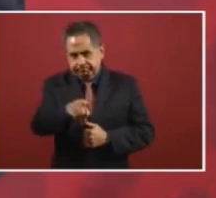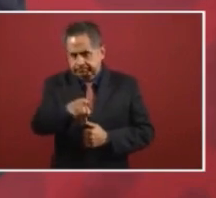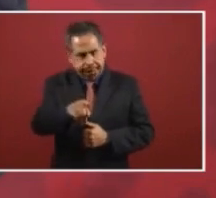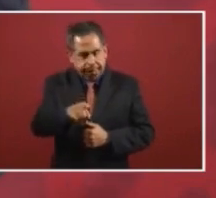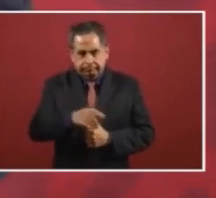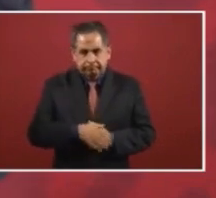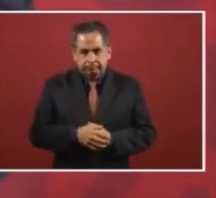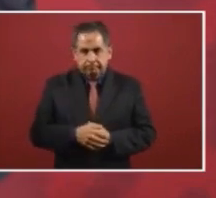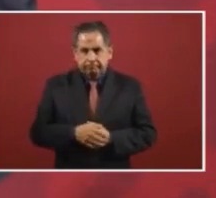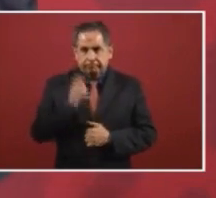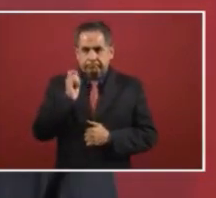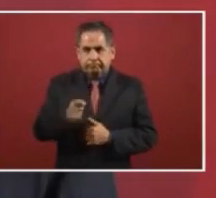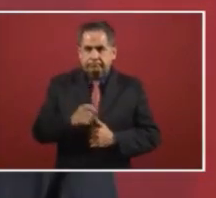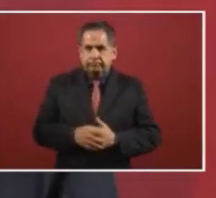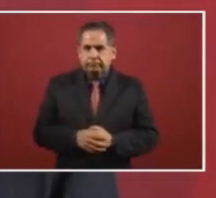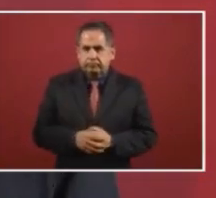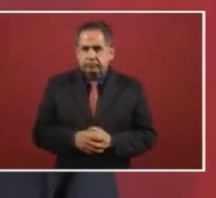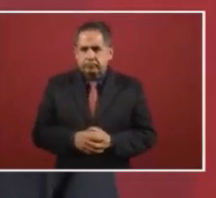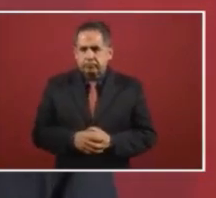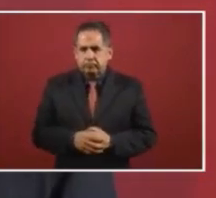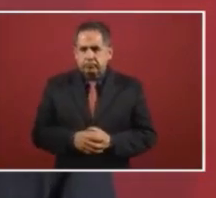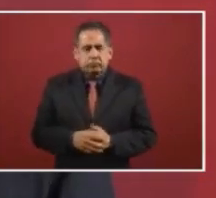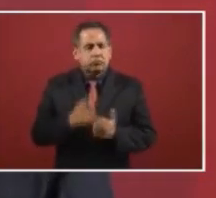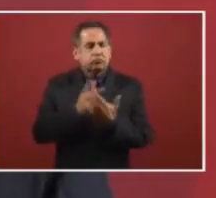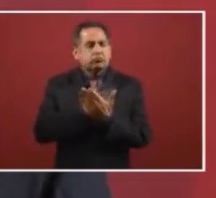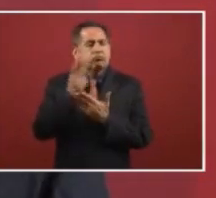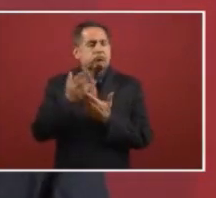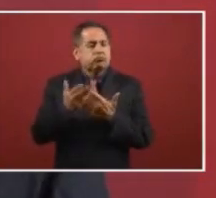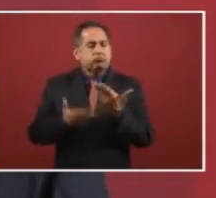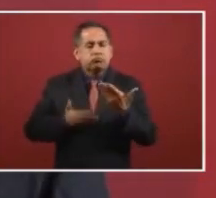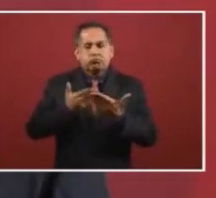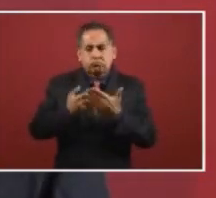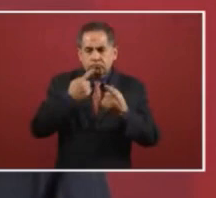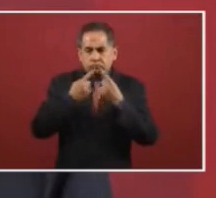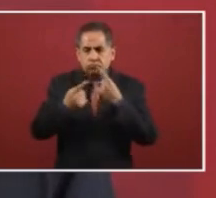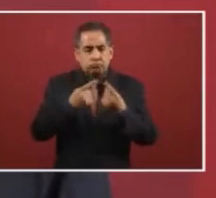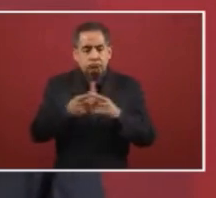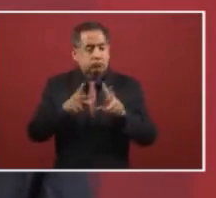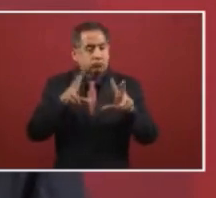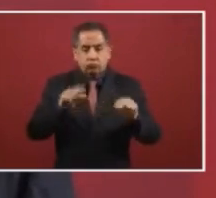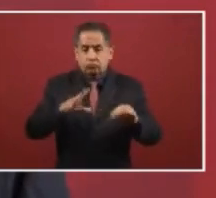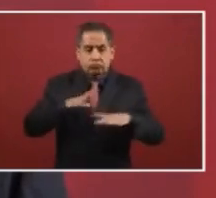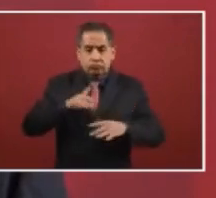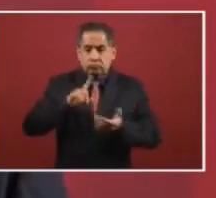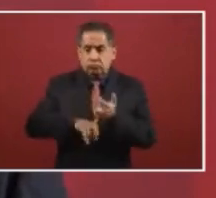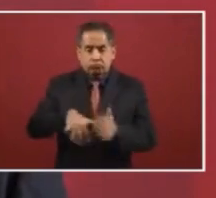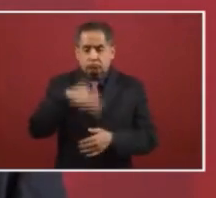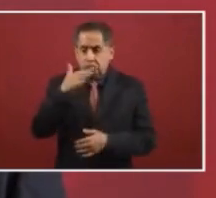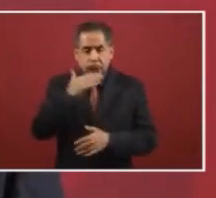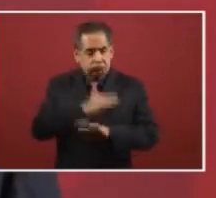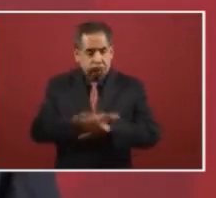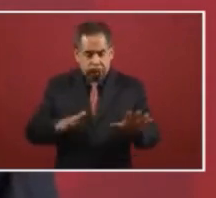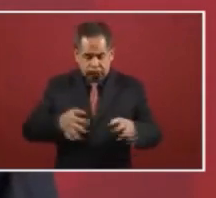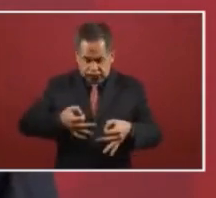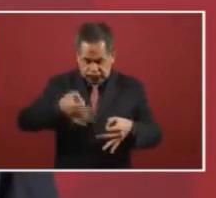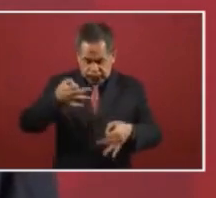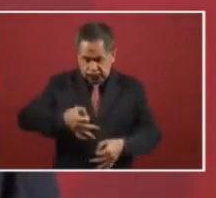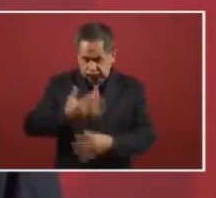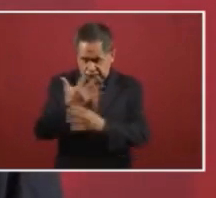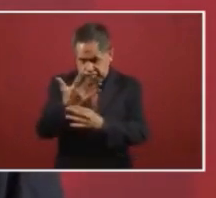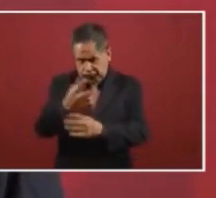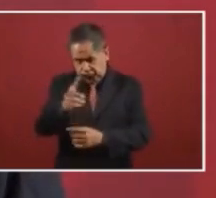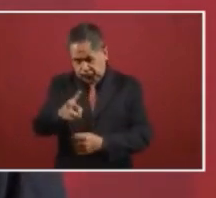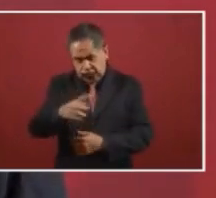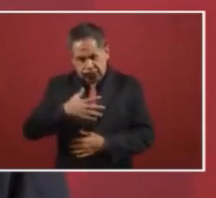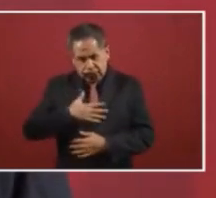He says it was not an abuse, that it's false. They were projects, that there was no corruption on their